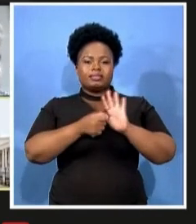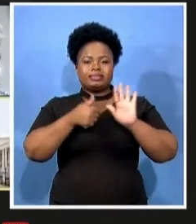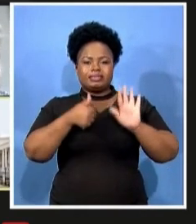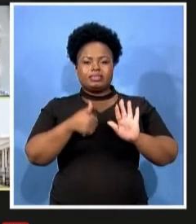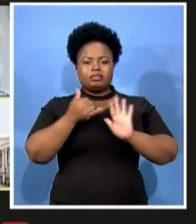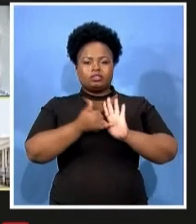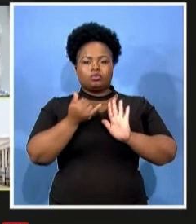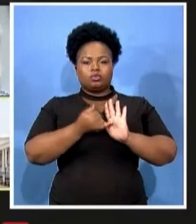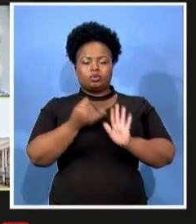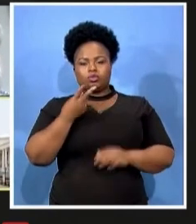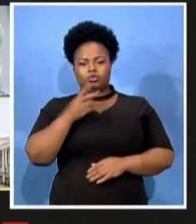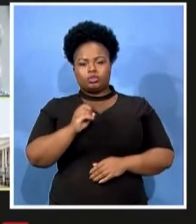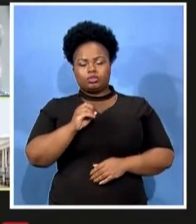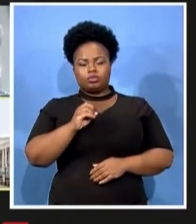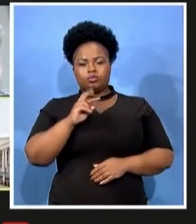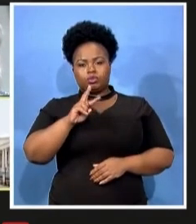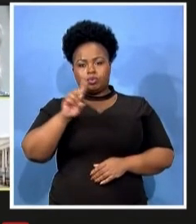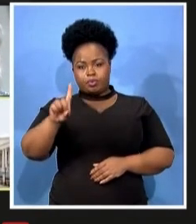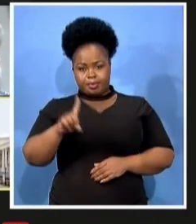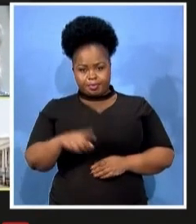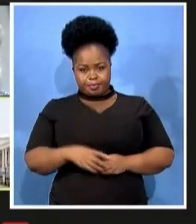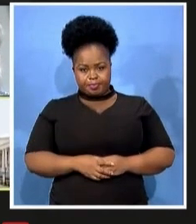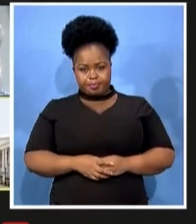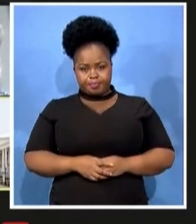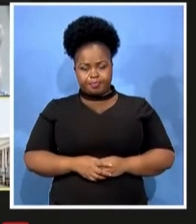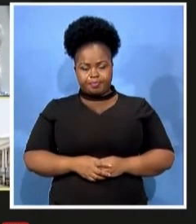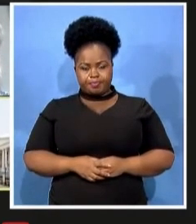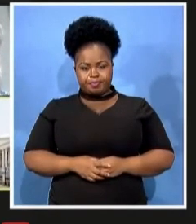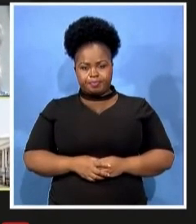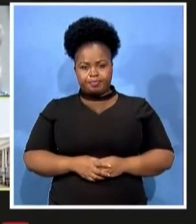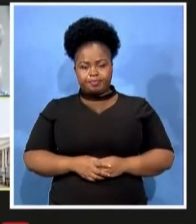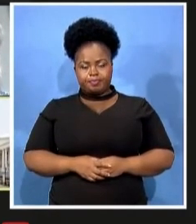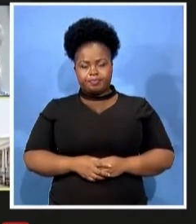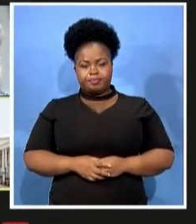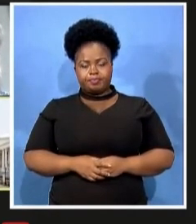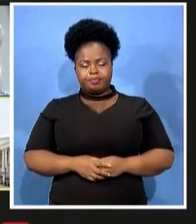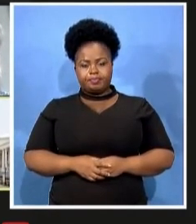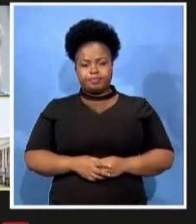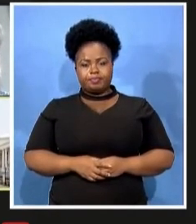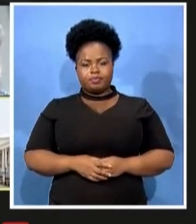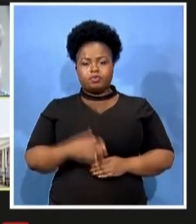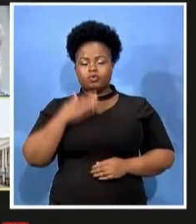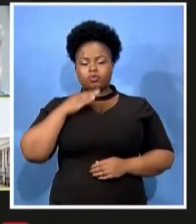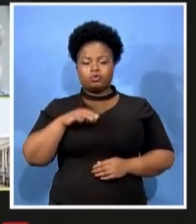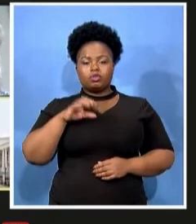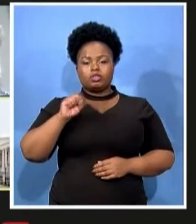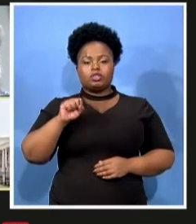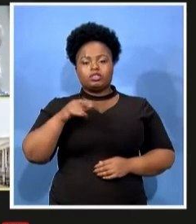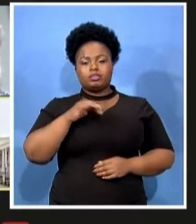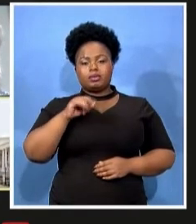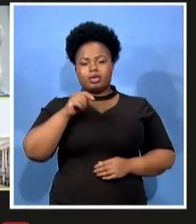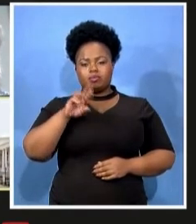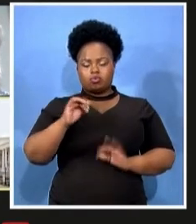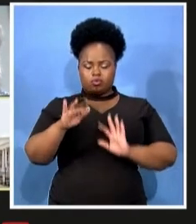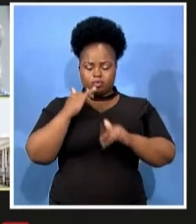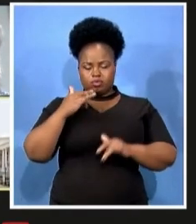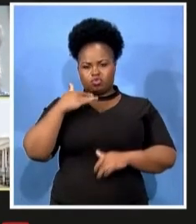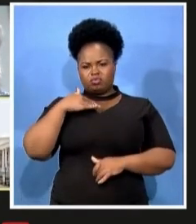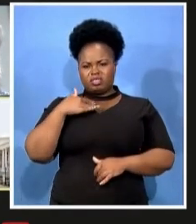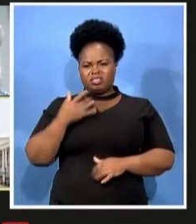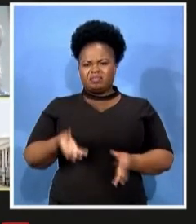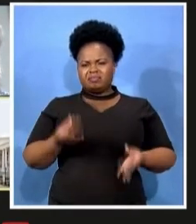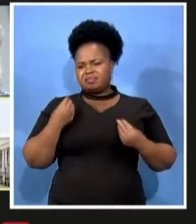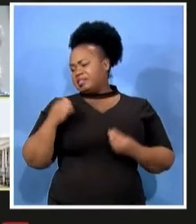2021. The Honorable Shivambu addressed it to me, and I only received it yesterday. The